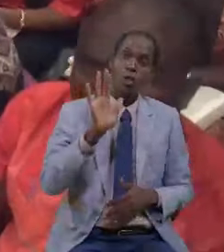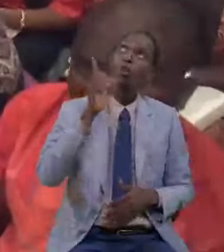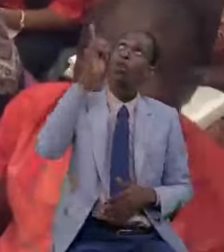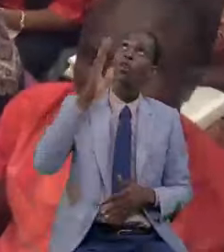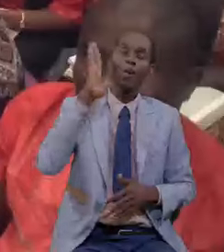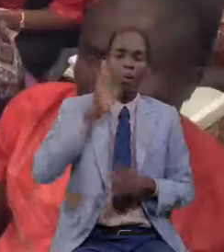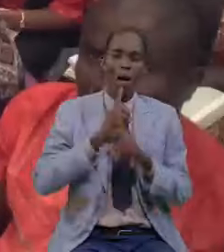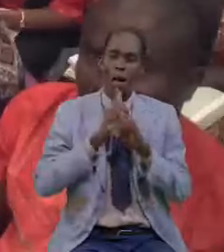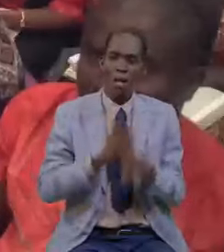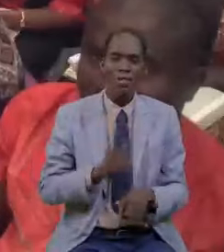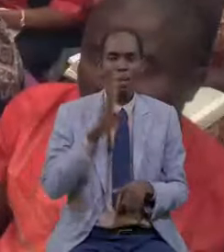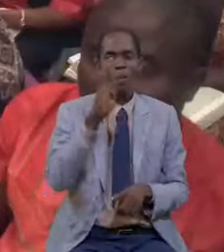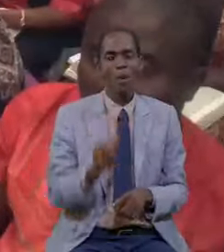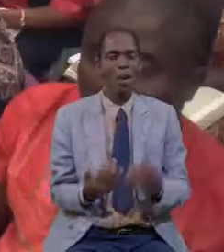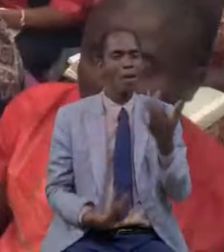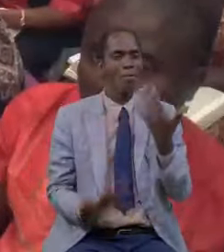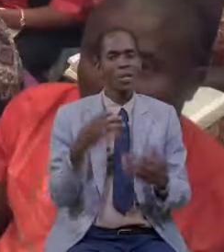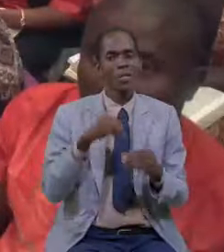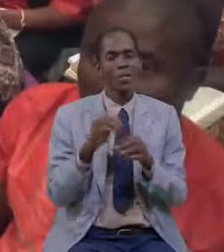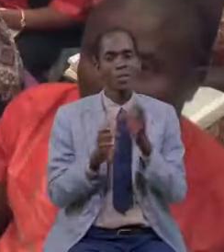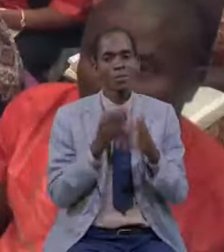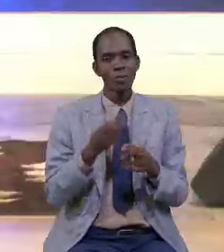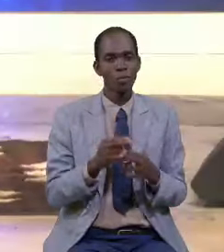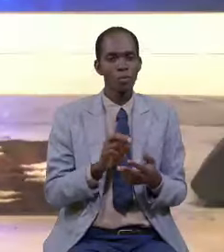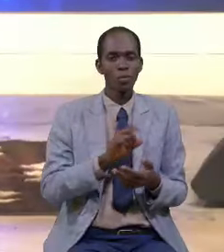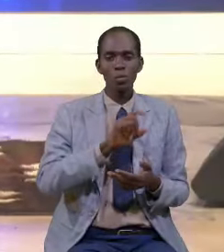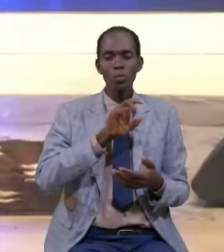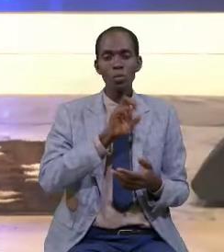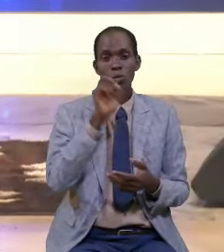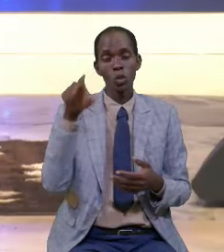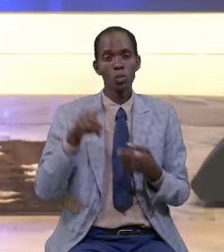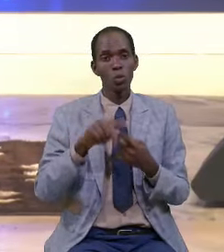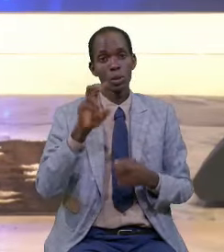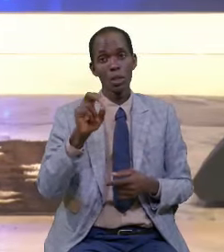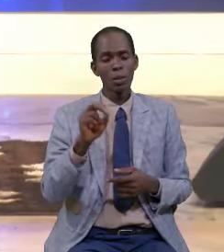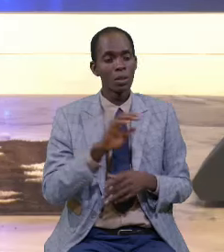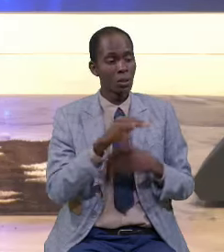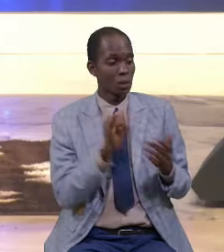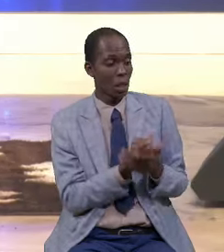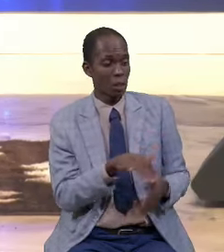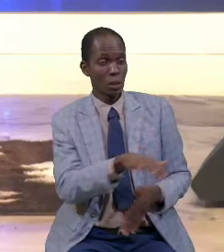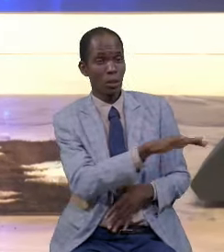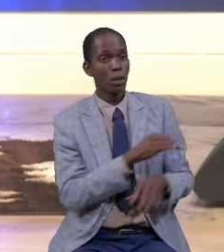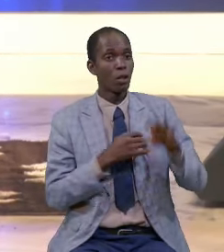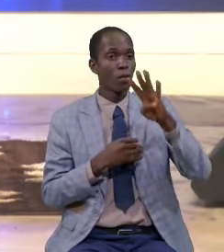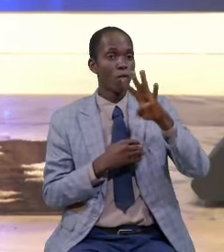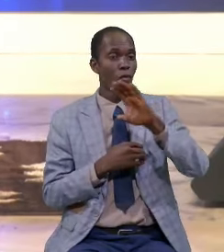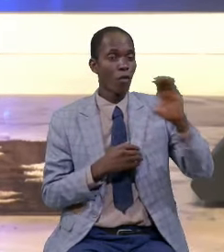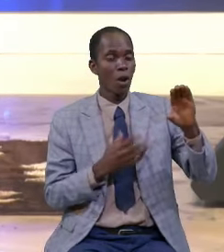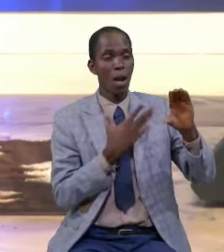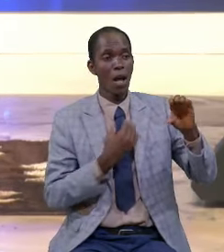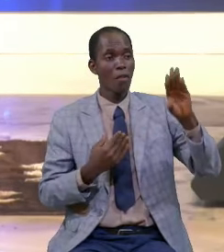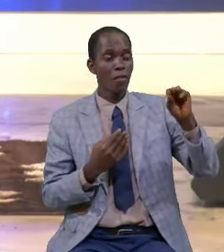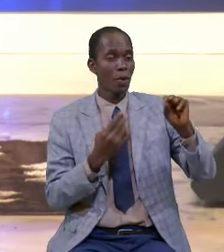fire. Look at verse 30. Eventually all those people, they tried, they cried,